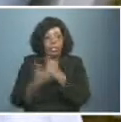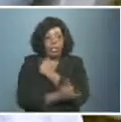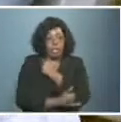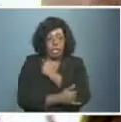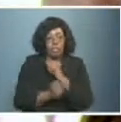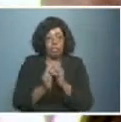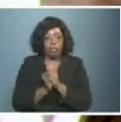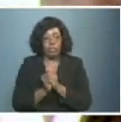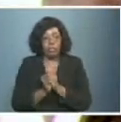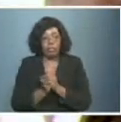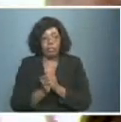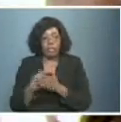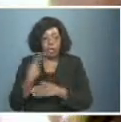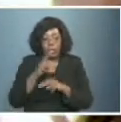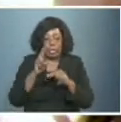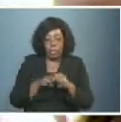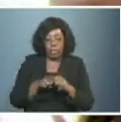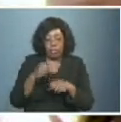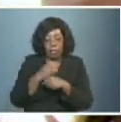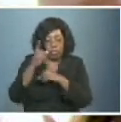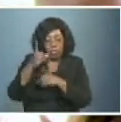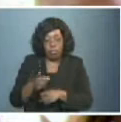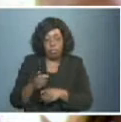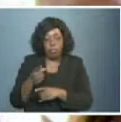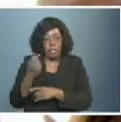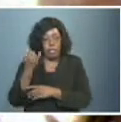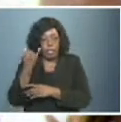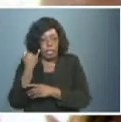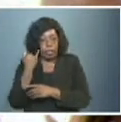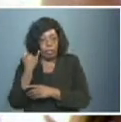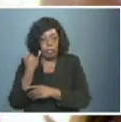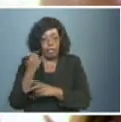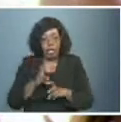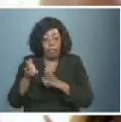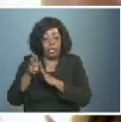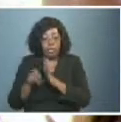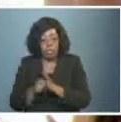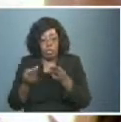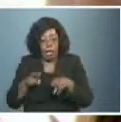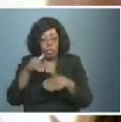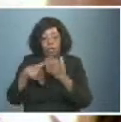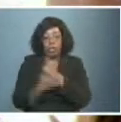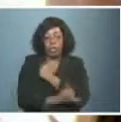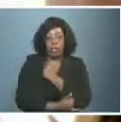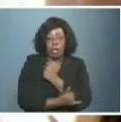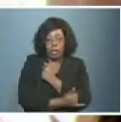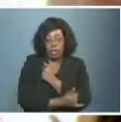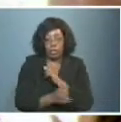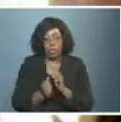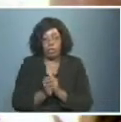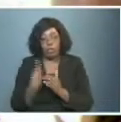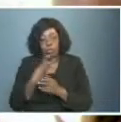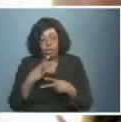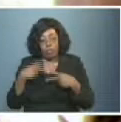we sit and make a determination as to whether or not an investment should go on in this country, we have